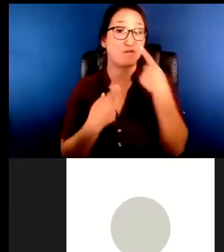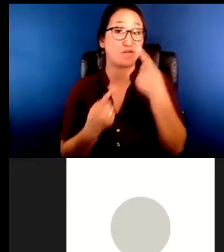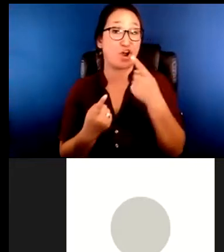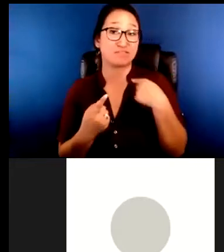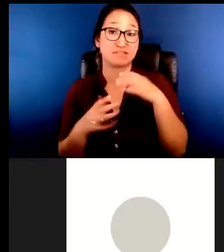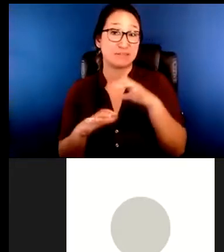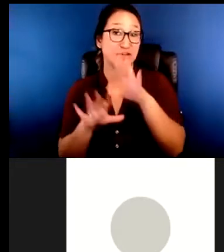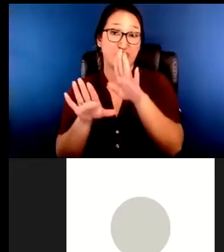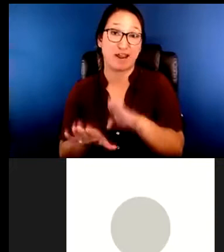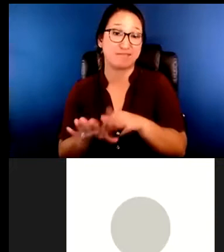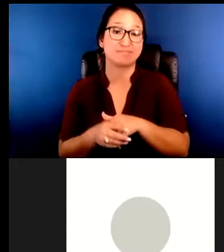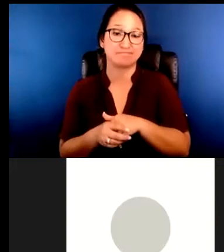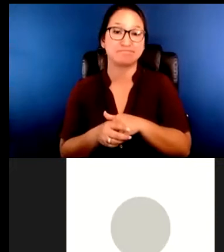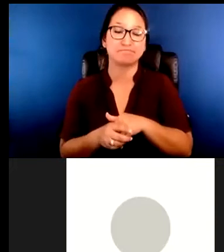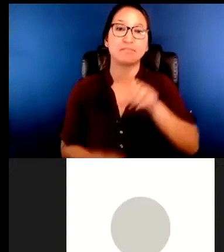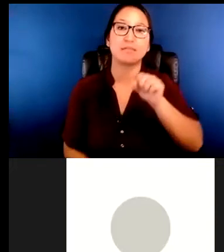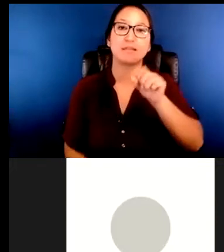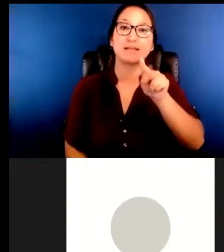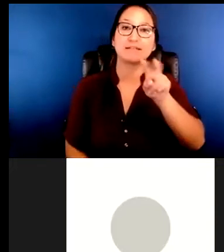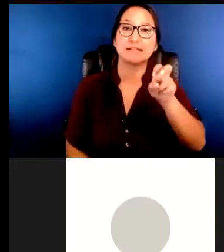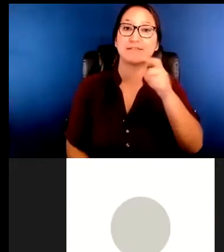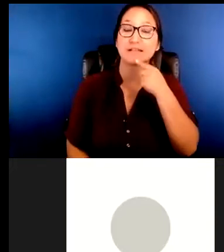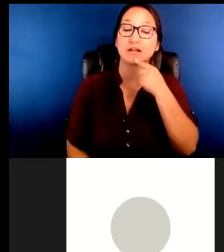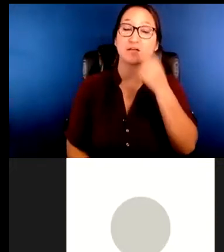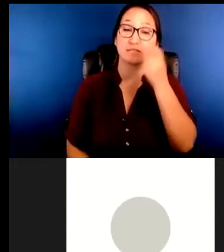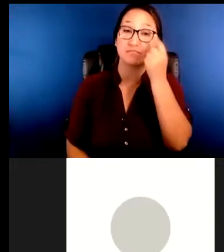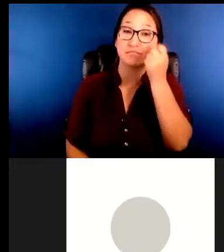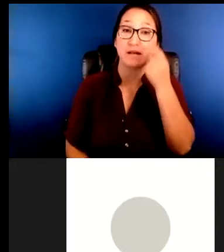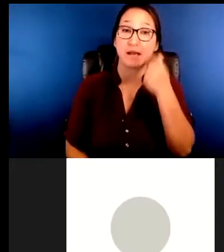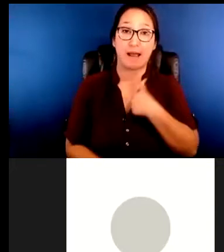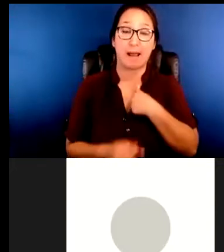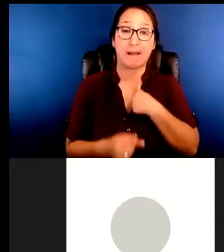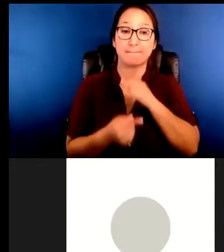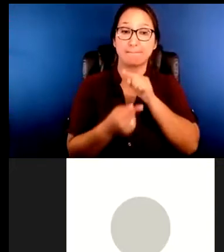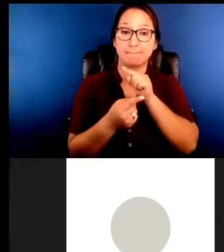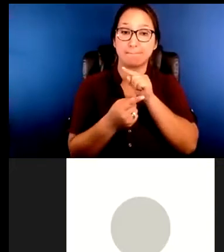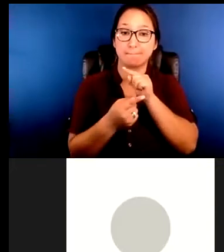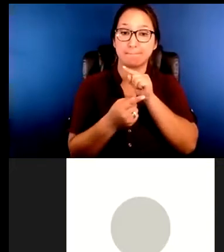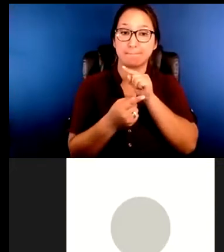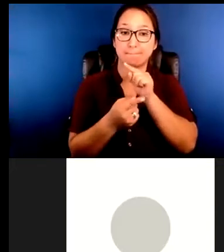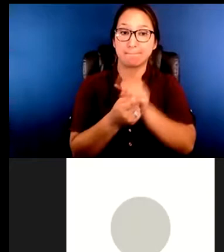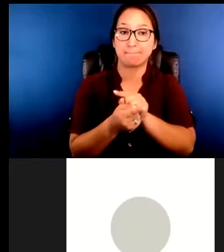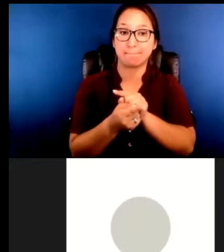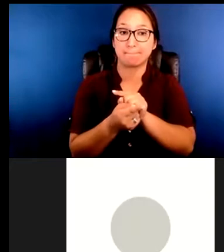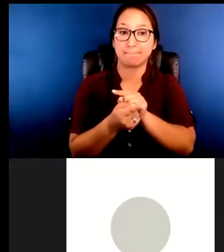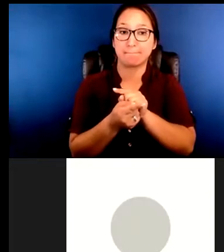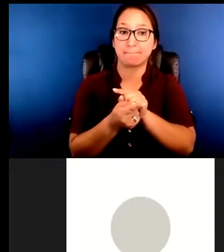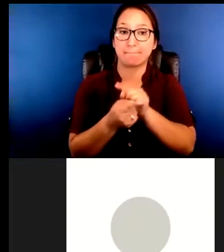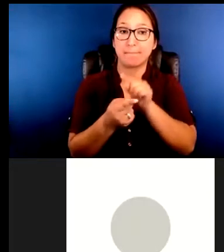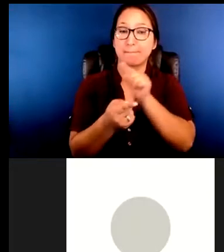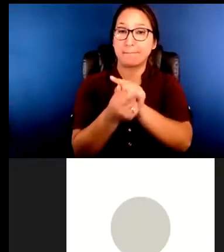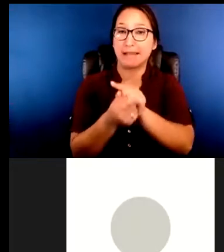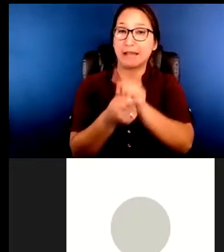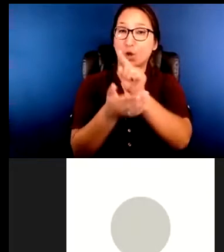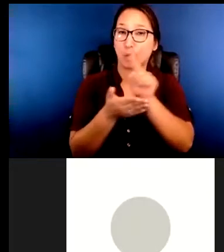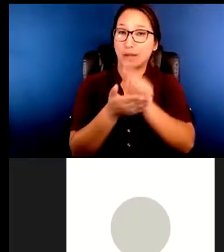before I turn it over to Kevin is I'm meeting weekly with, well, actually we're gonna do 2 weeks after this next, to sort of monitor and